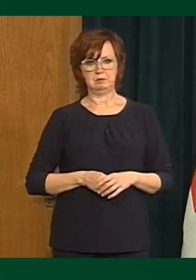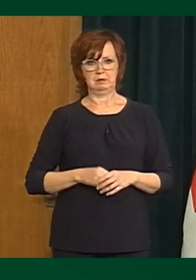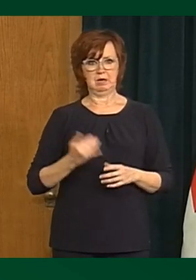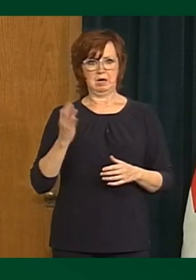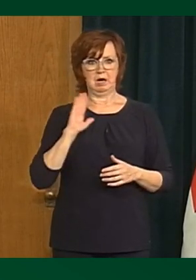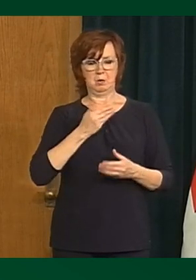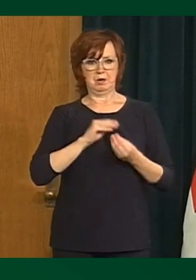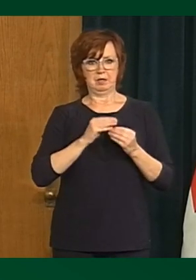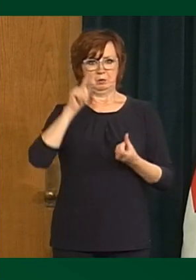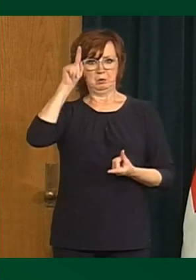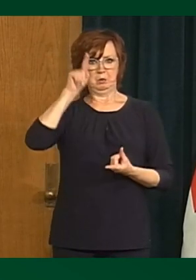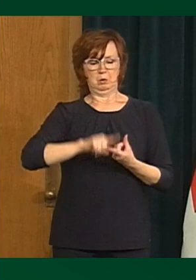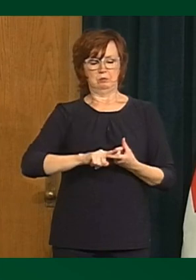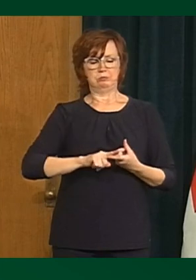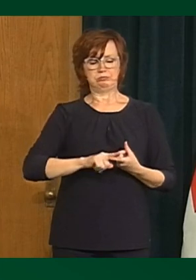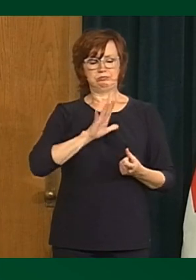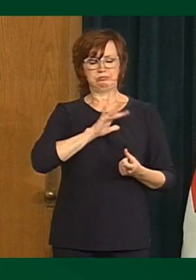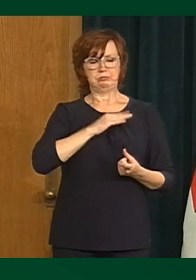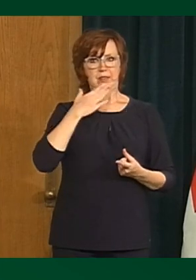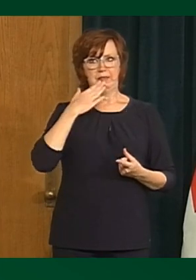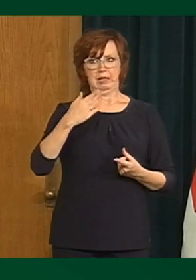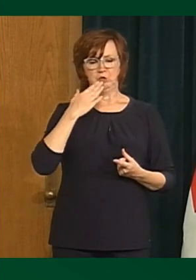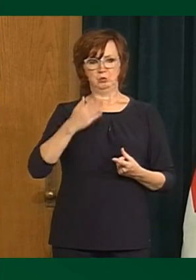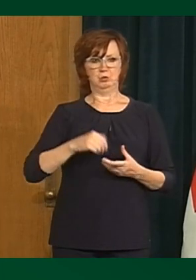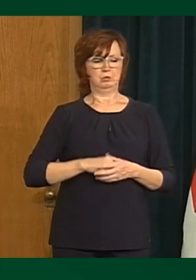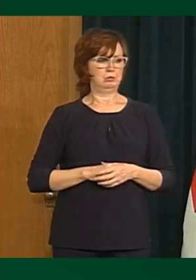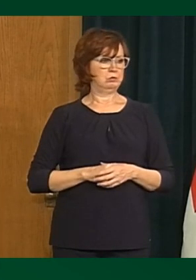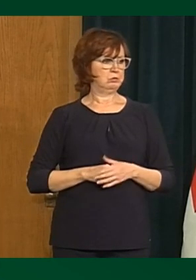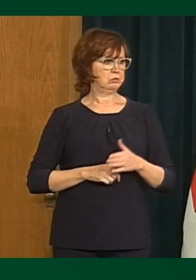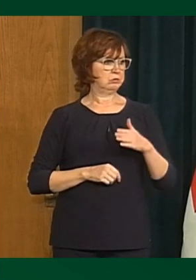I am forever grateful. Arthur?